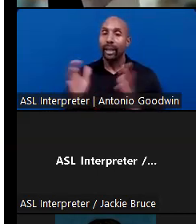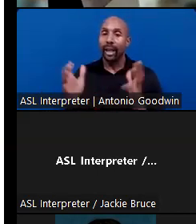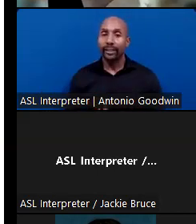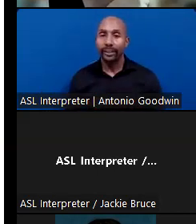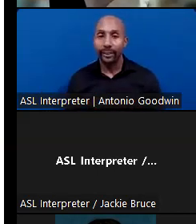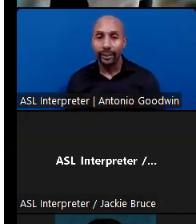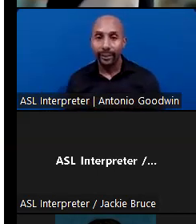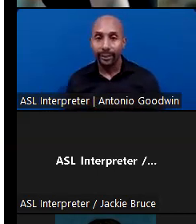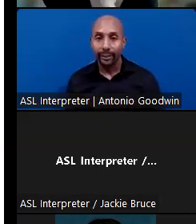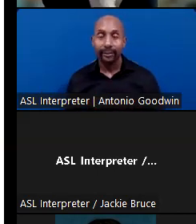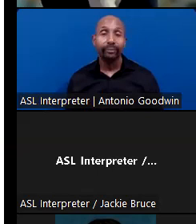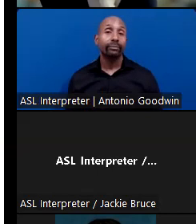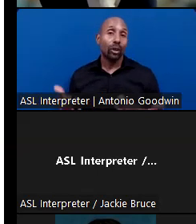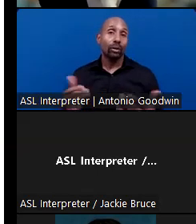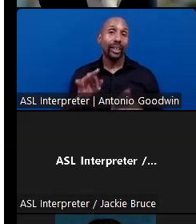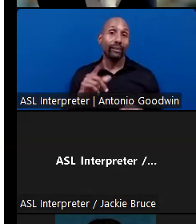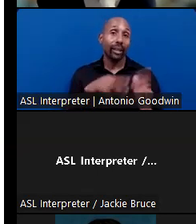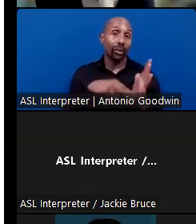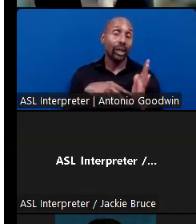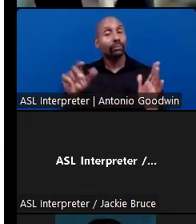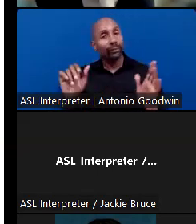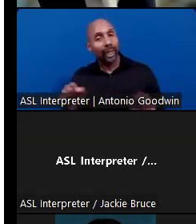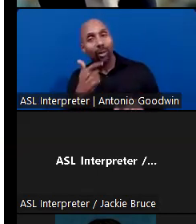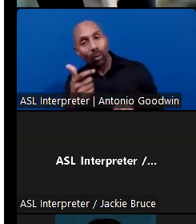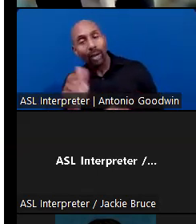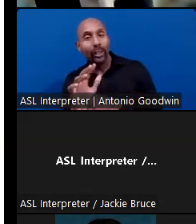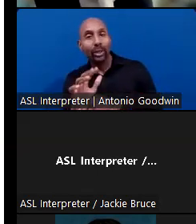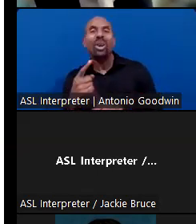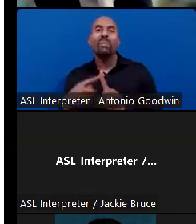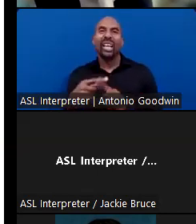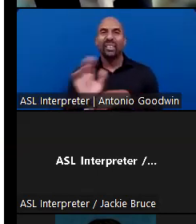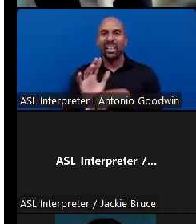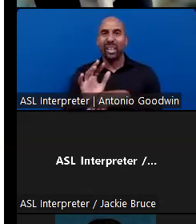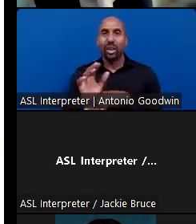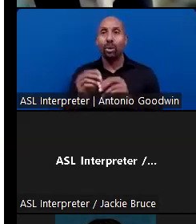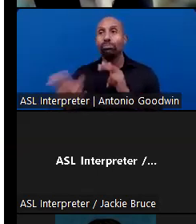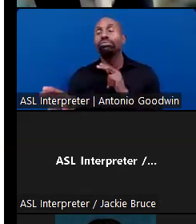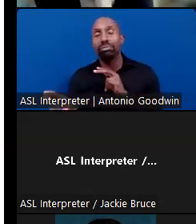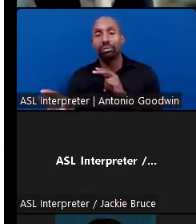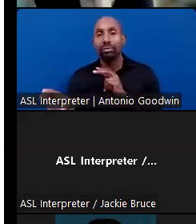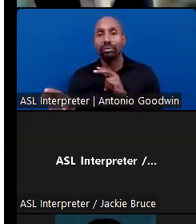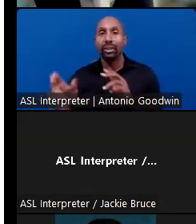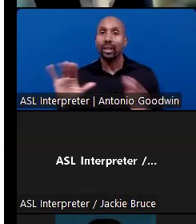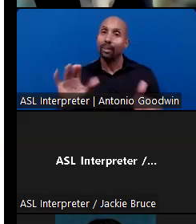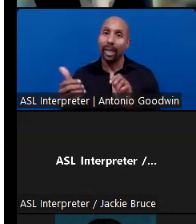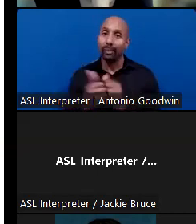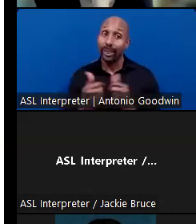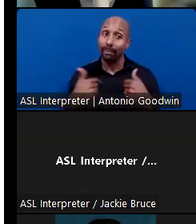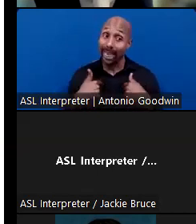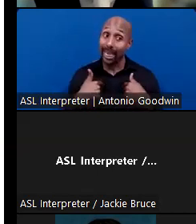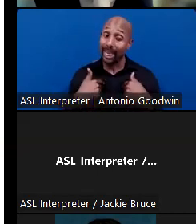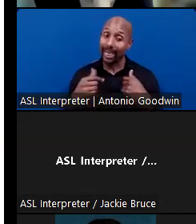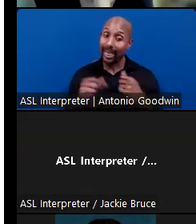you can watch the videos. Also, they're usually a lot shorter and to the point than I am. All right, any questions about